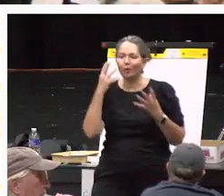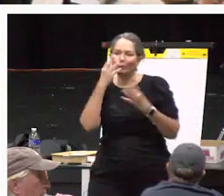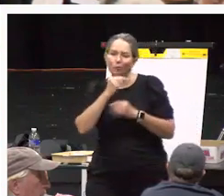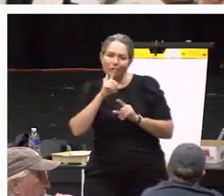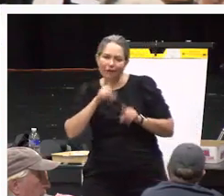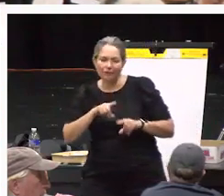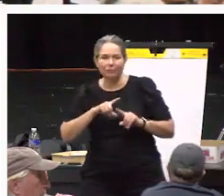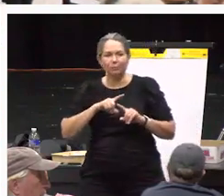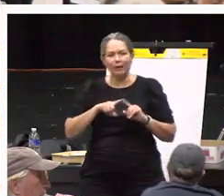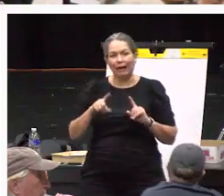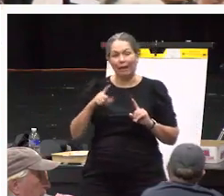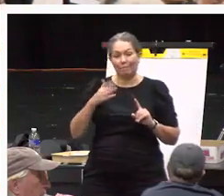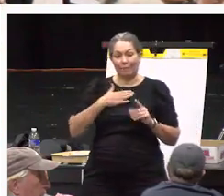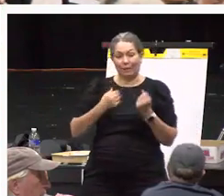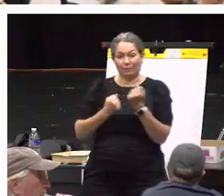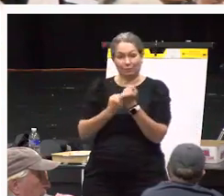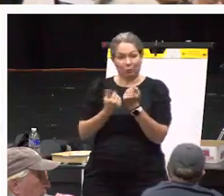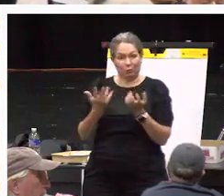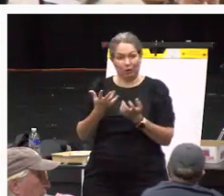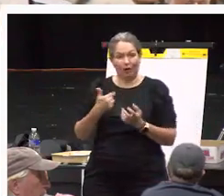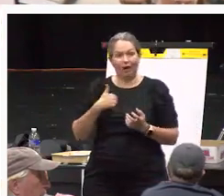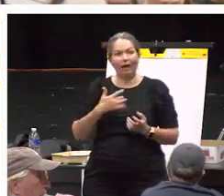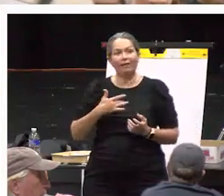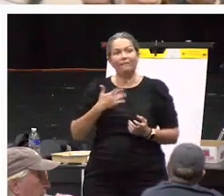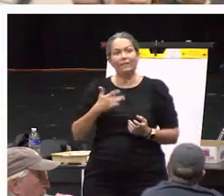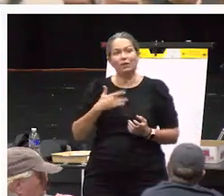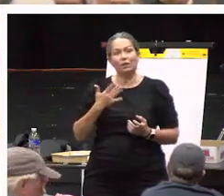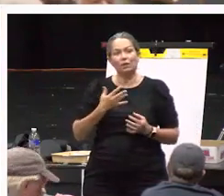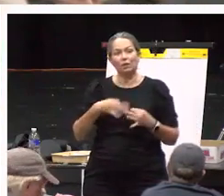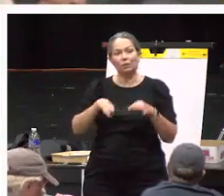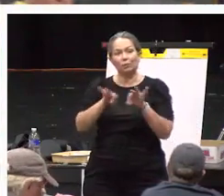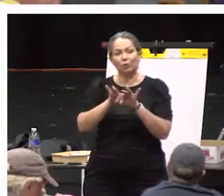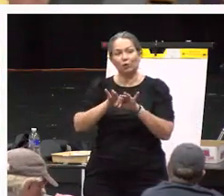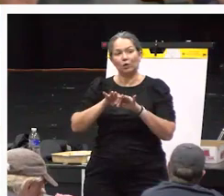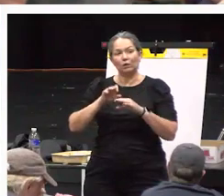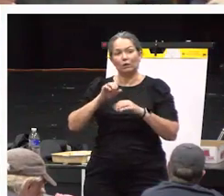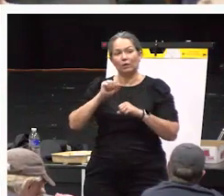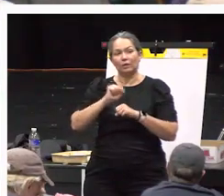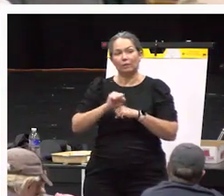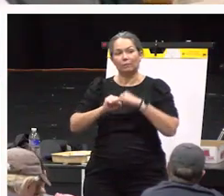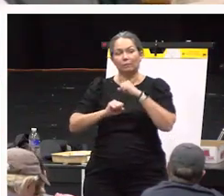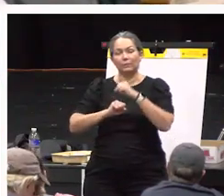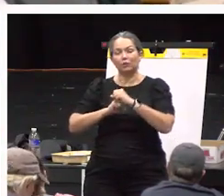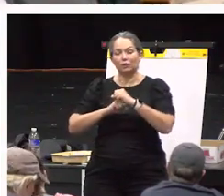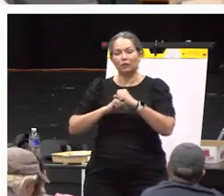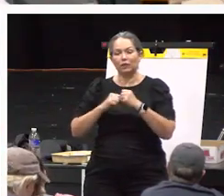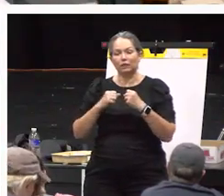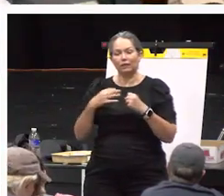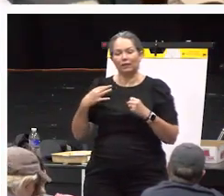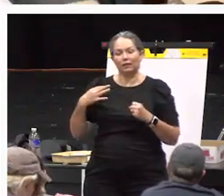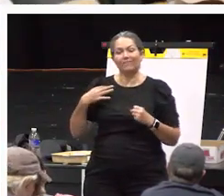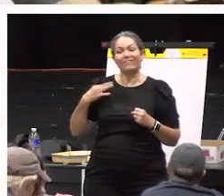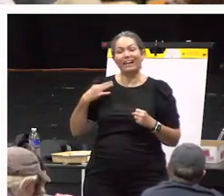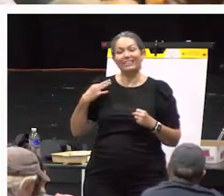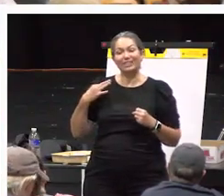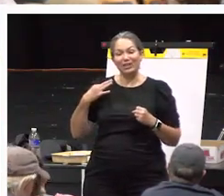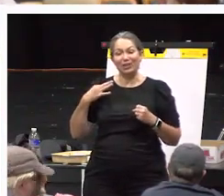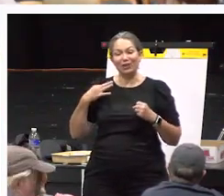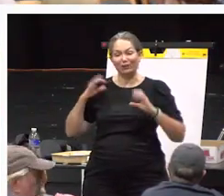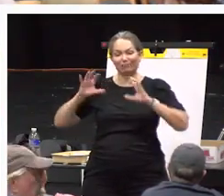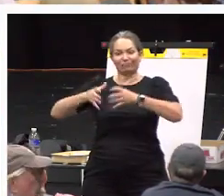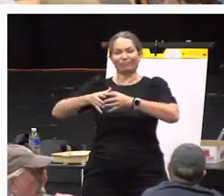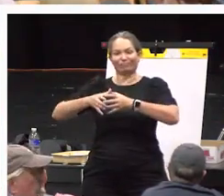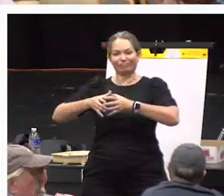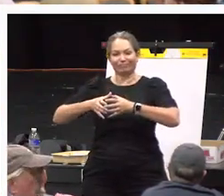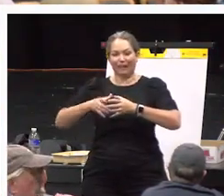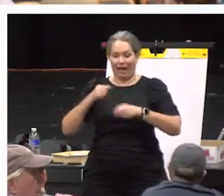glitzy one, but just I really feel the importance of building the Resiliency Volunteer Brigade. I